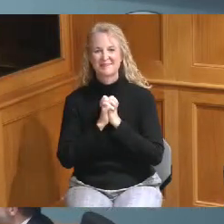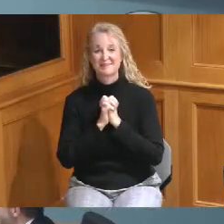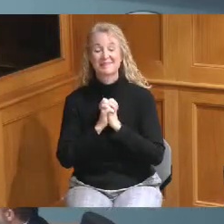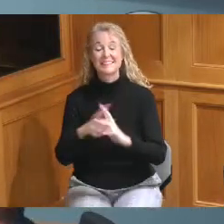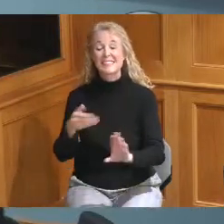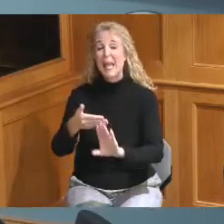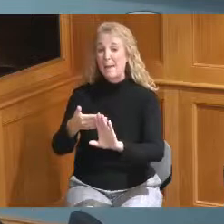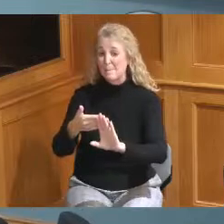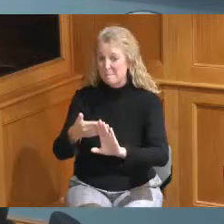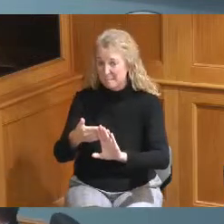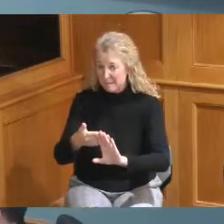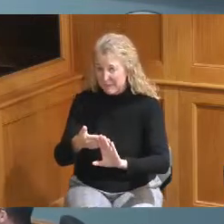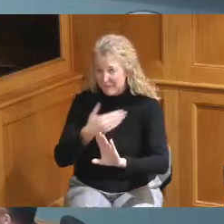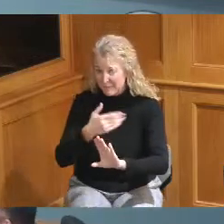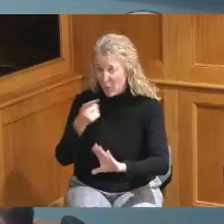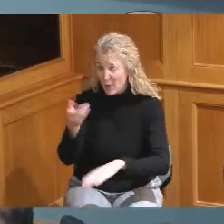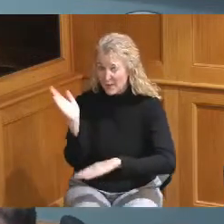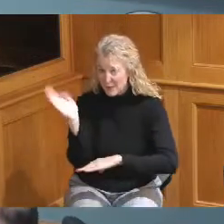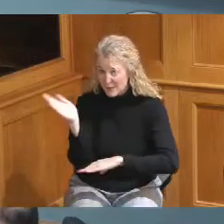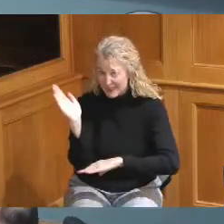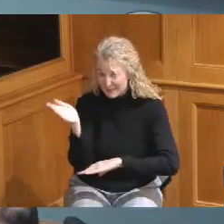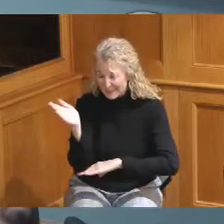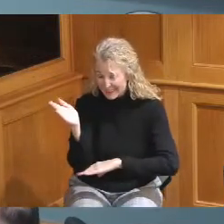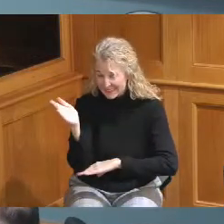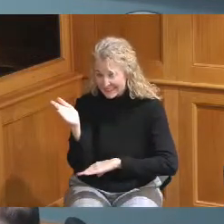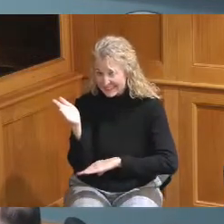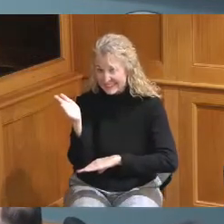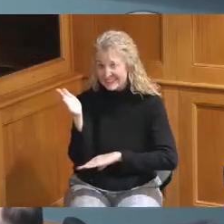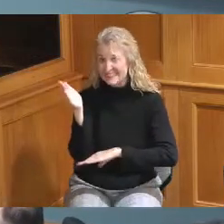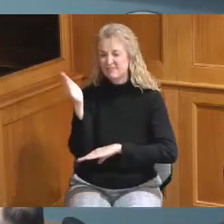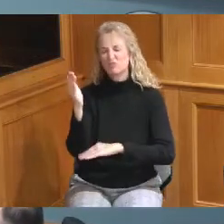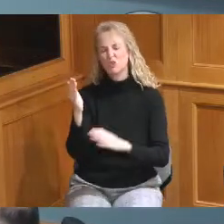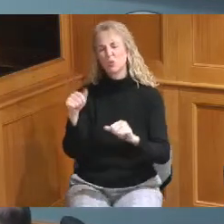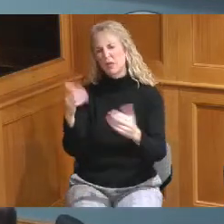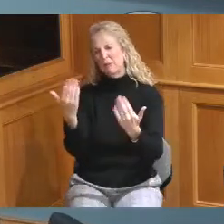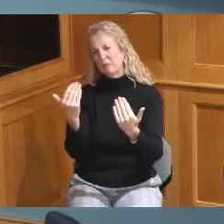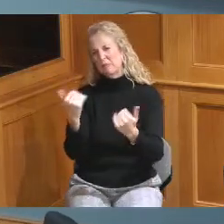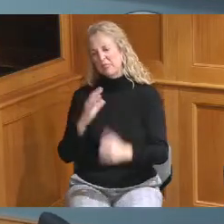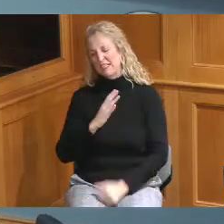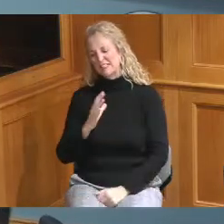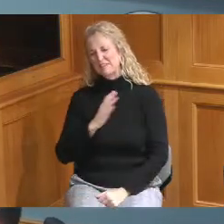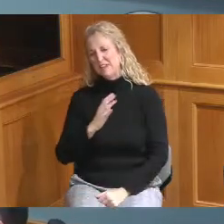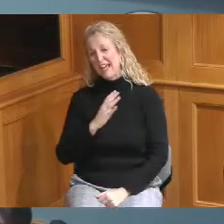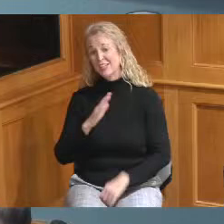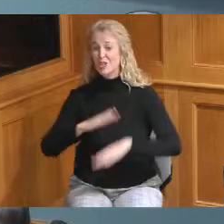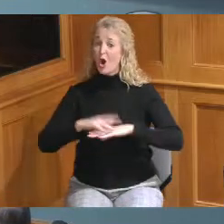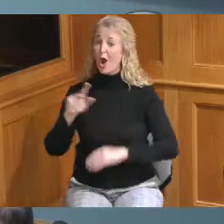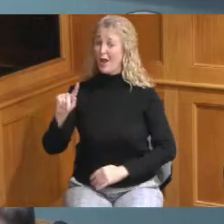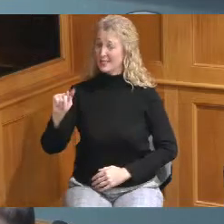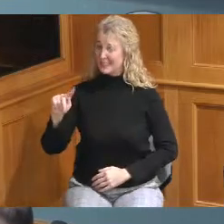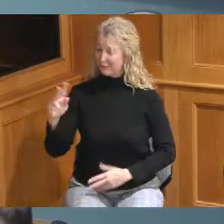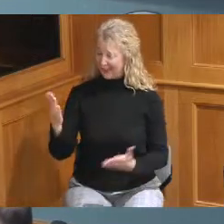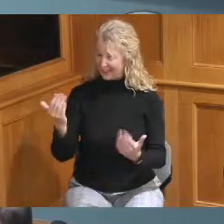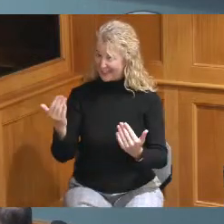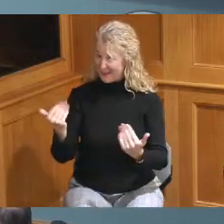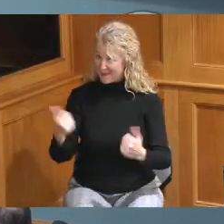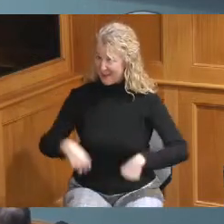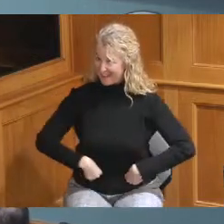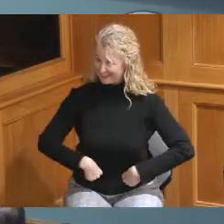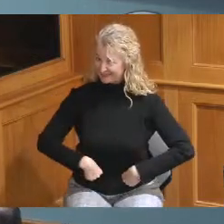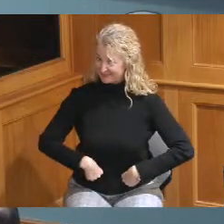Before you have your remarks, you can come on up. You're on TV. Come on up. You're the